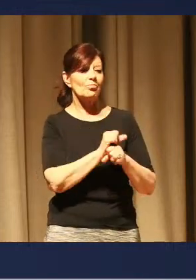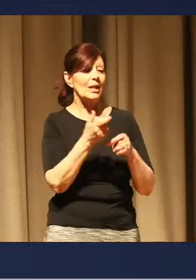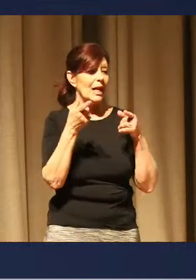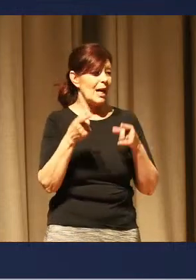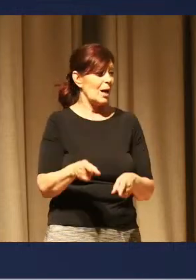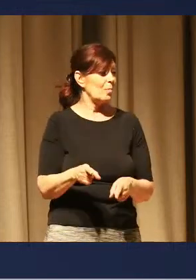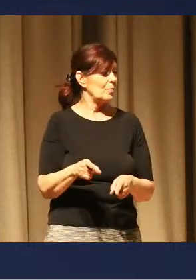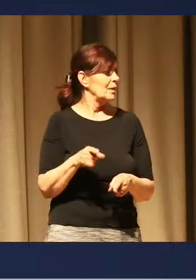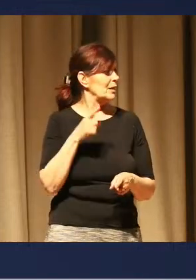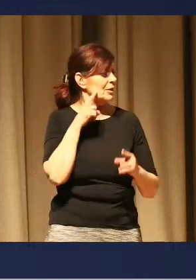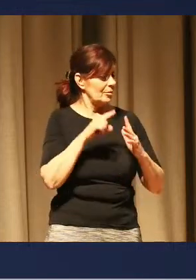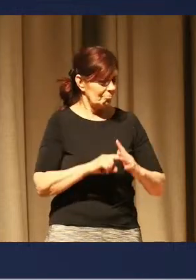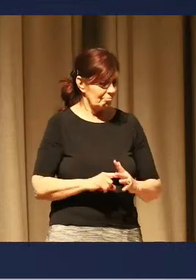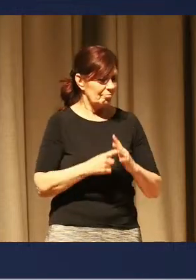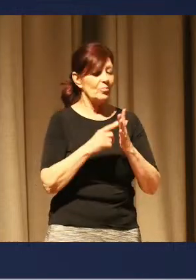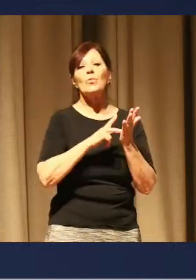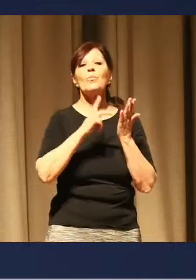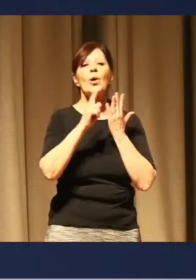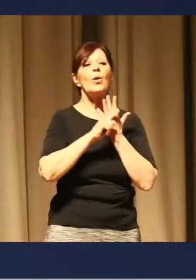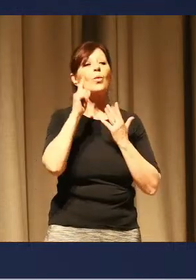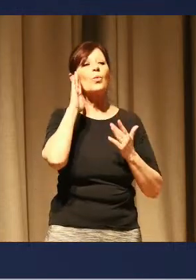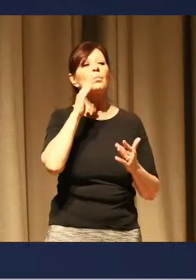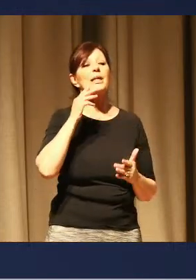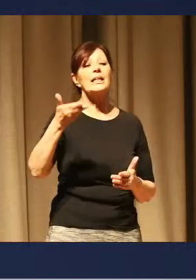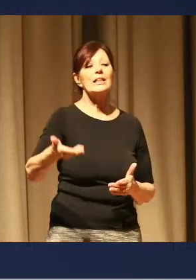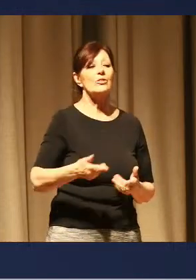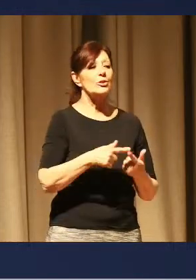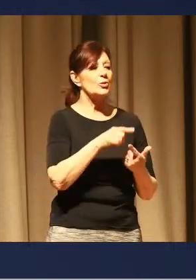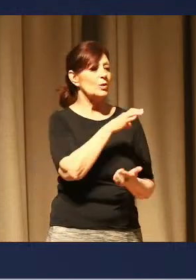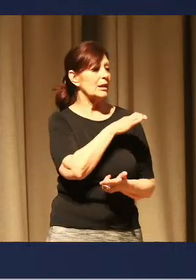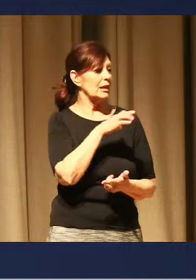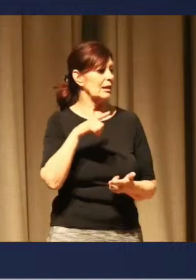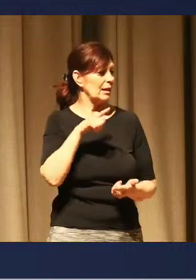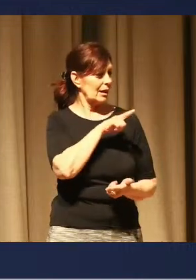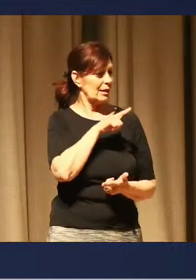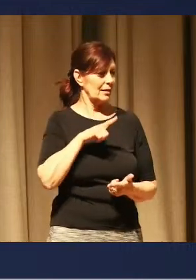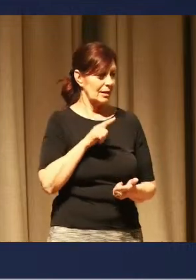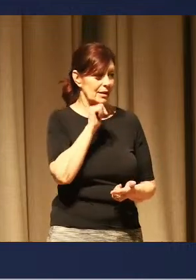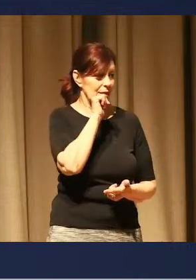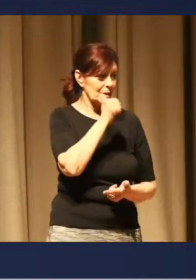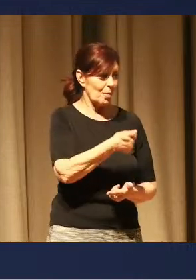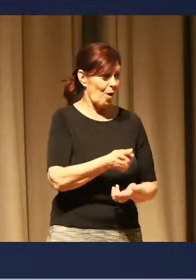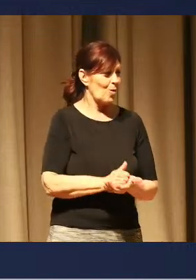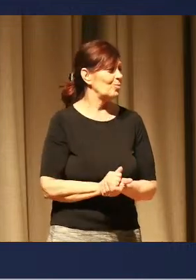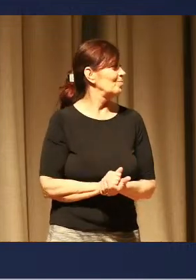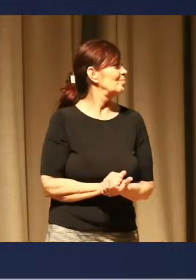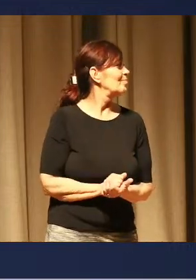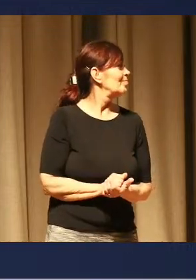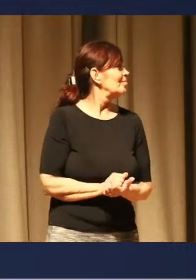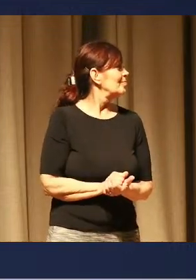resolution to launch this program will be introduced to the legislature tomorrow.